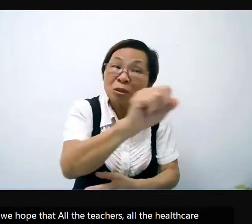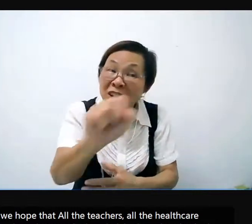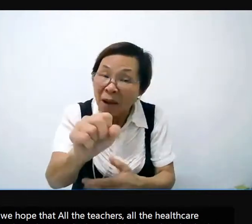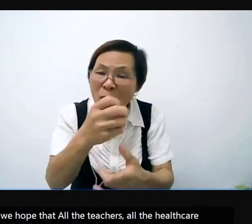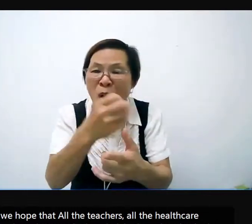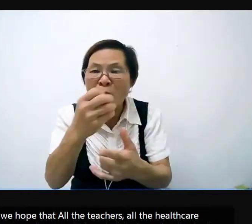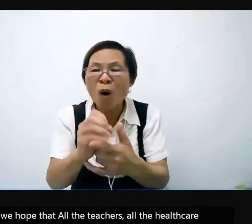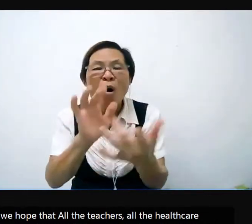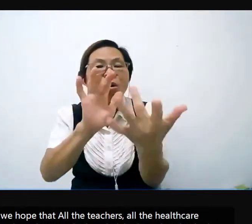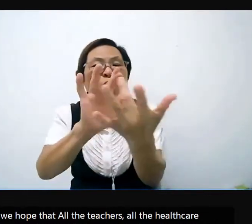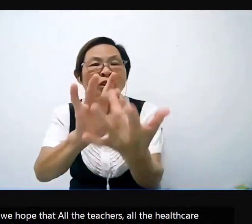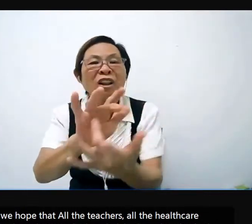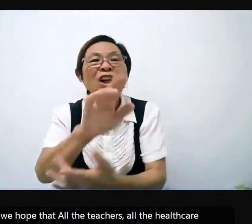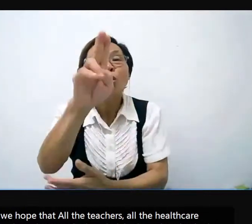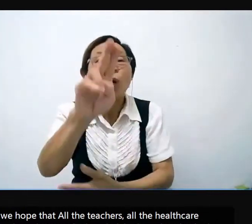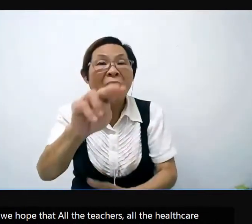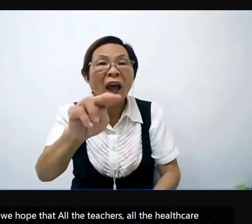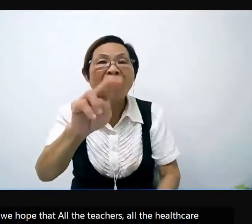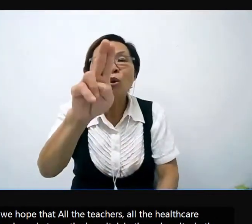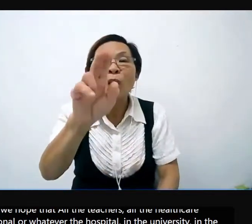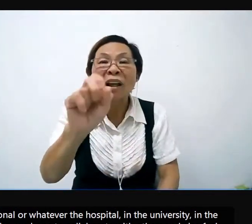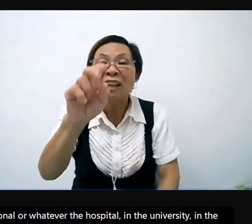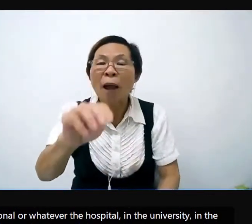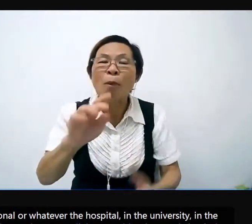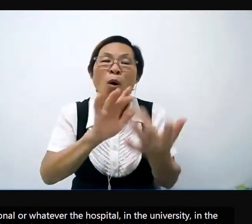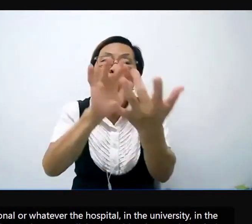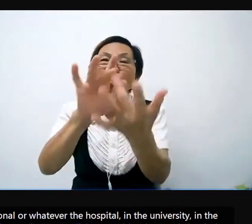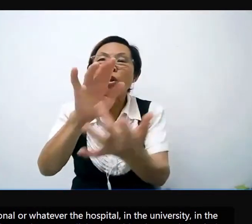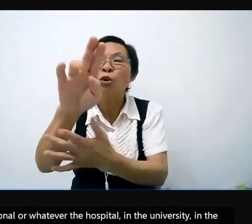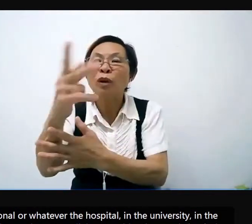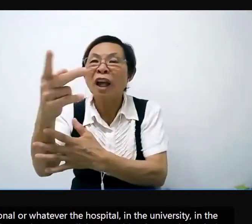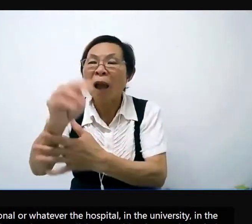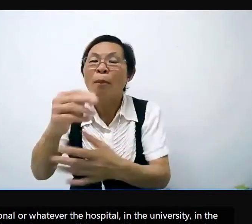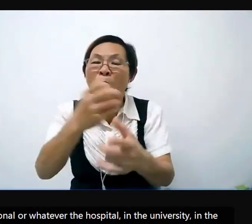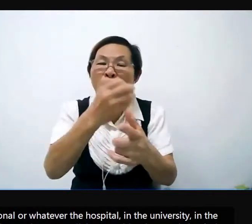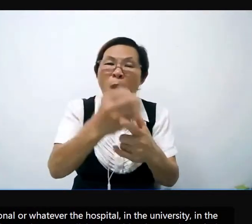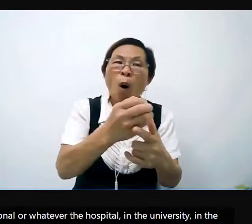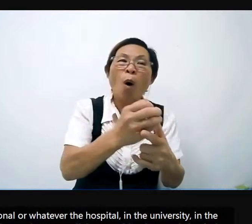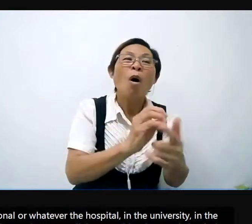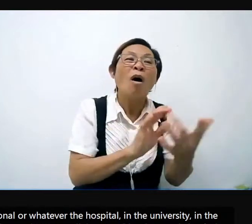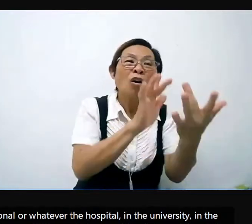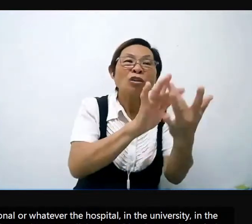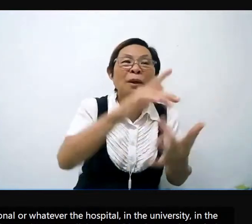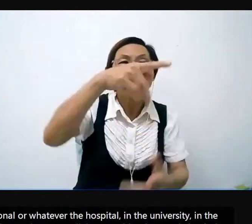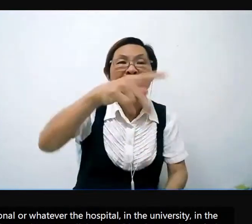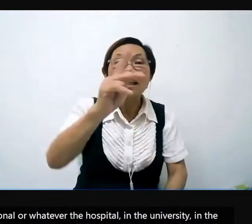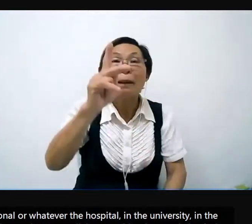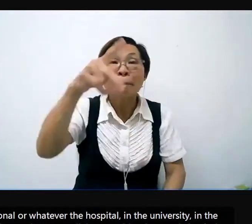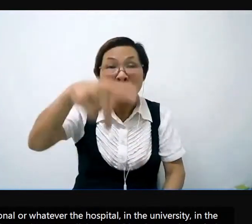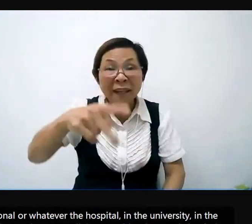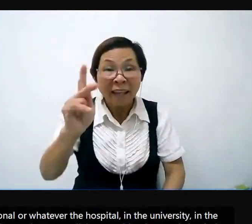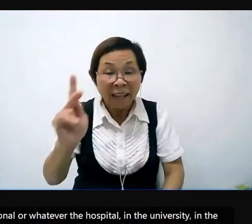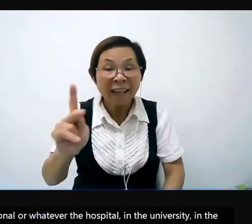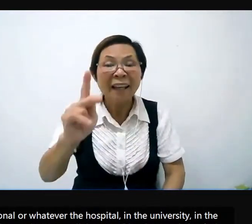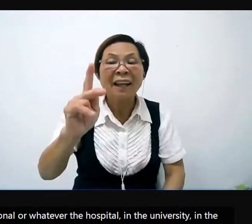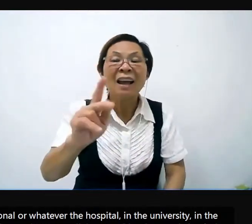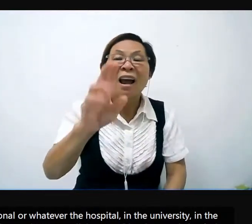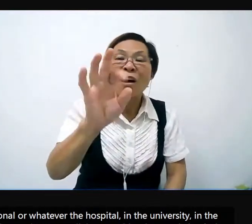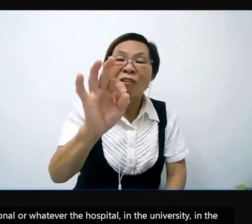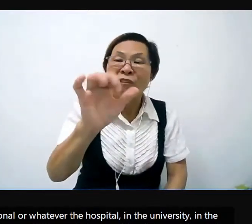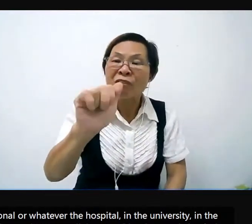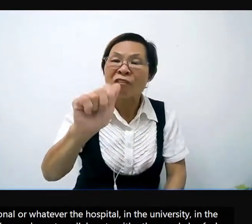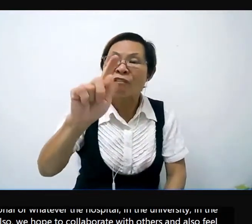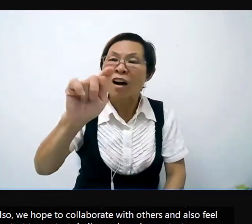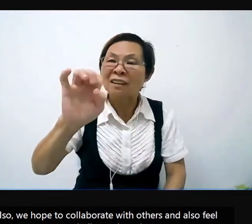contact USM or to contact UKM, also contact to Fatehah, also 3PK, to deal or to make